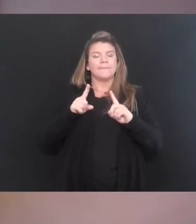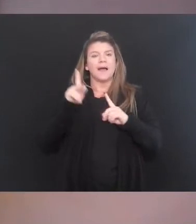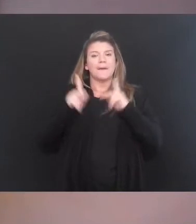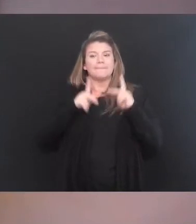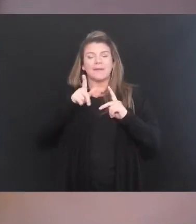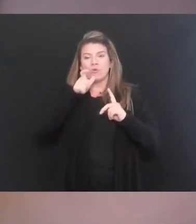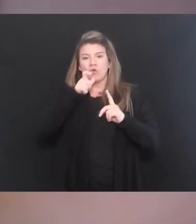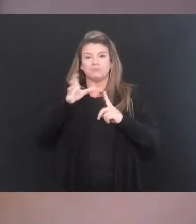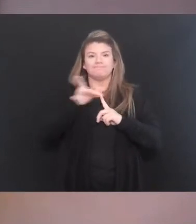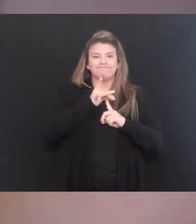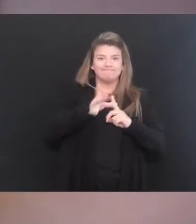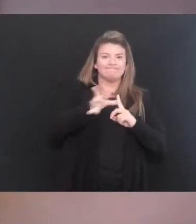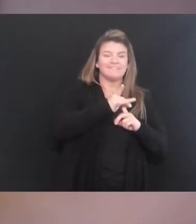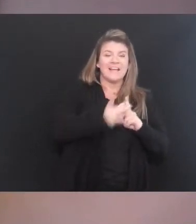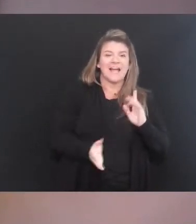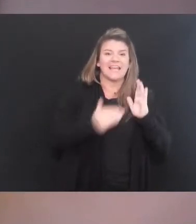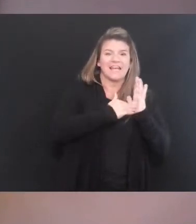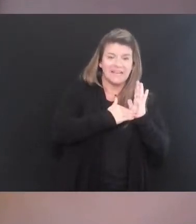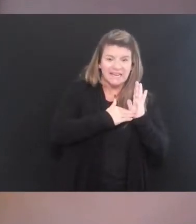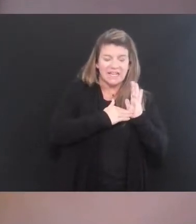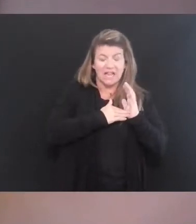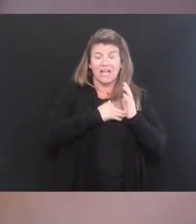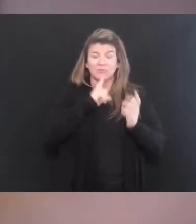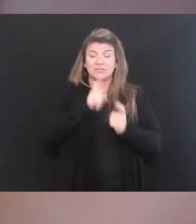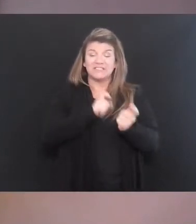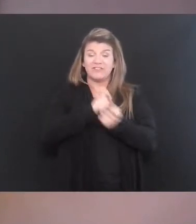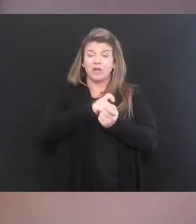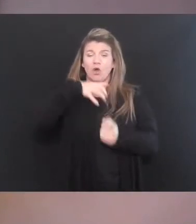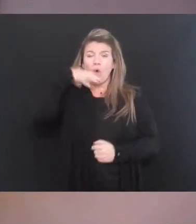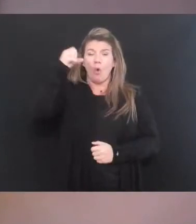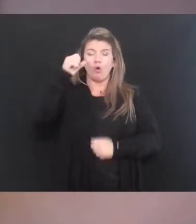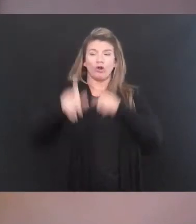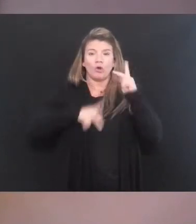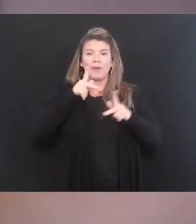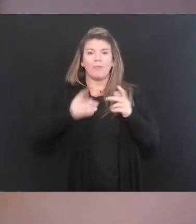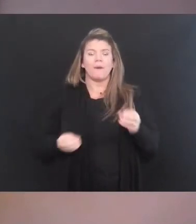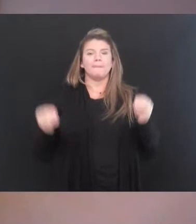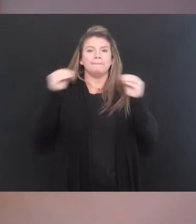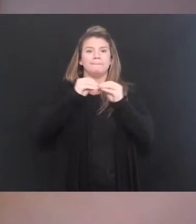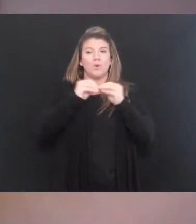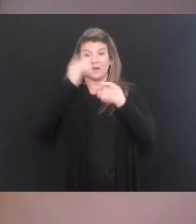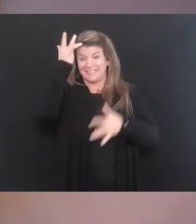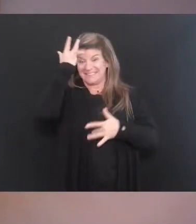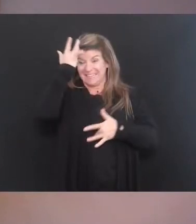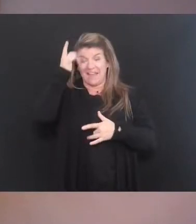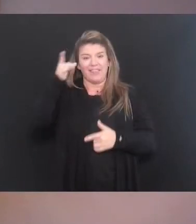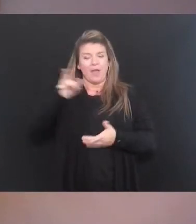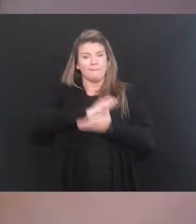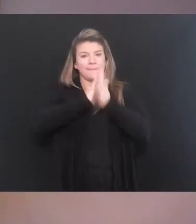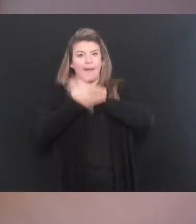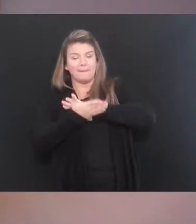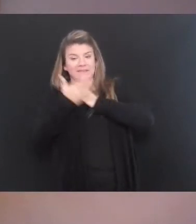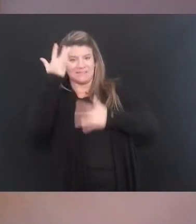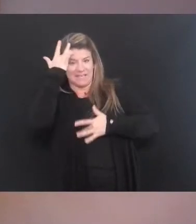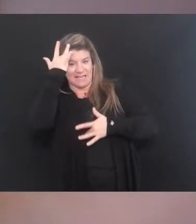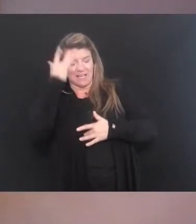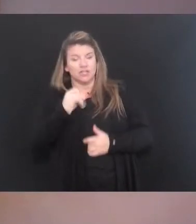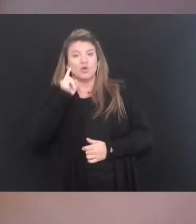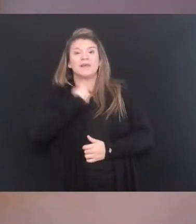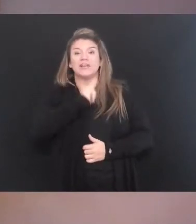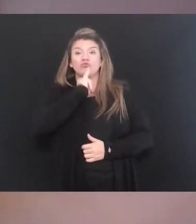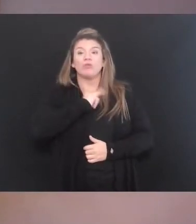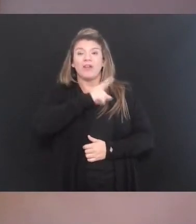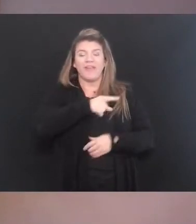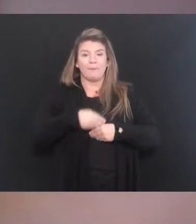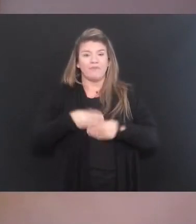infections, but some of these people, particularly people older and sicker, were actually getting sick. So Israel started to provide